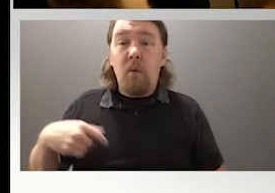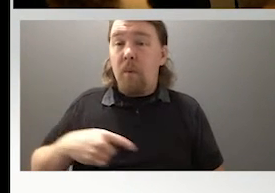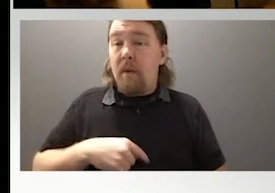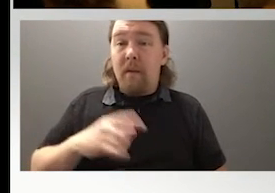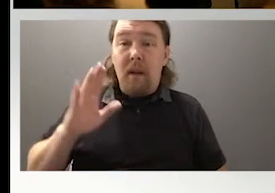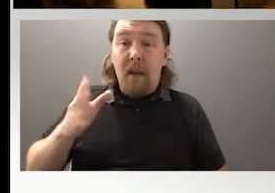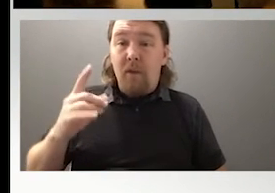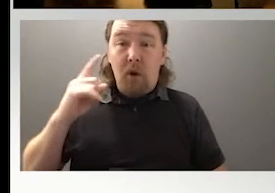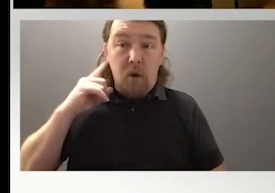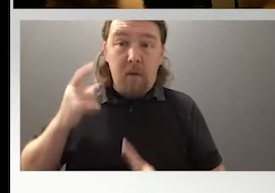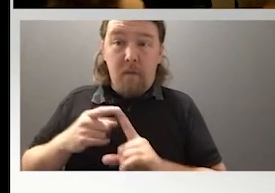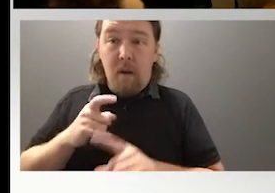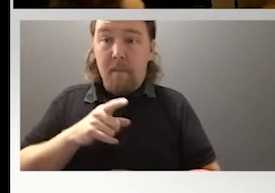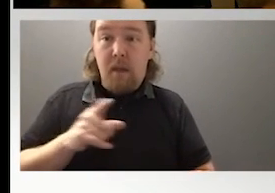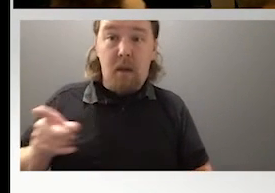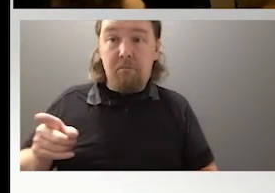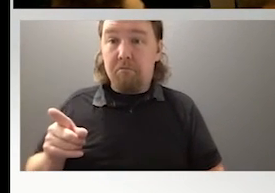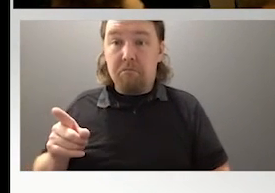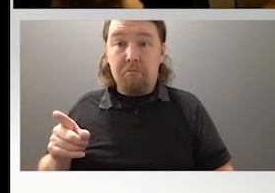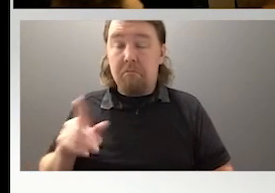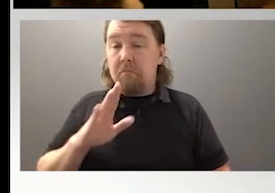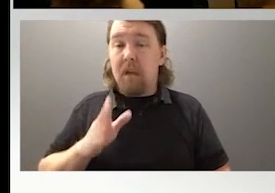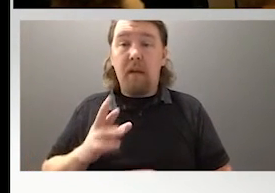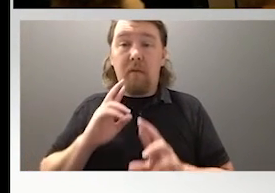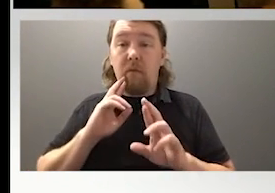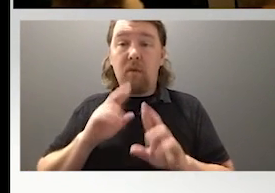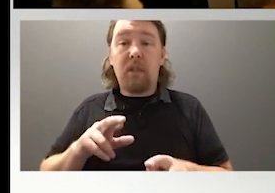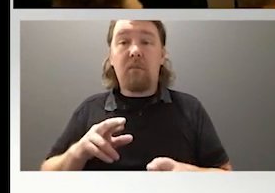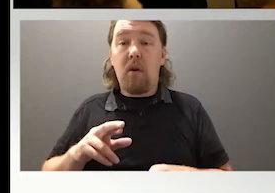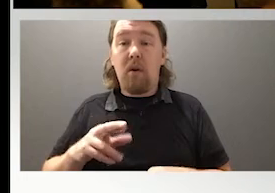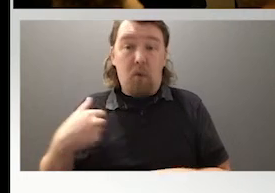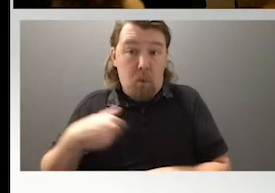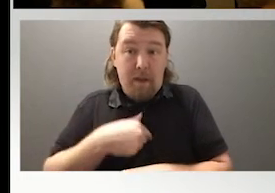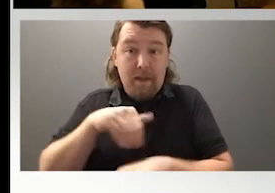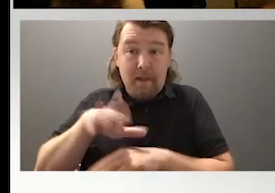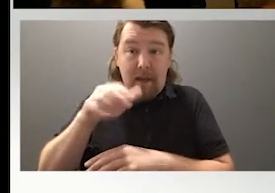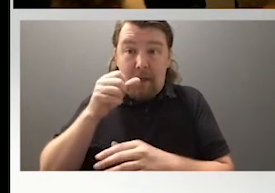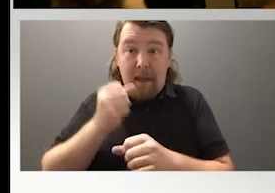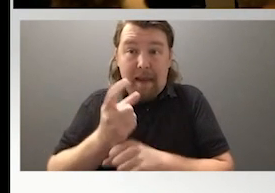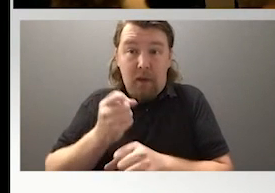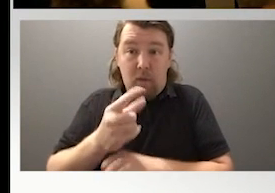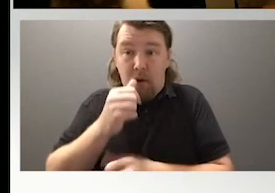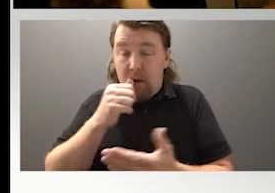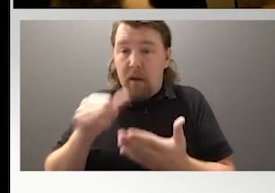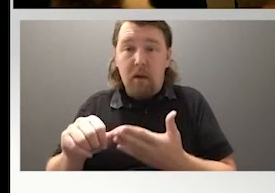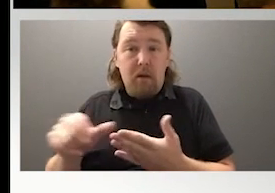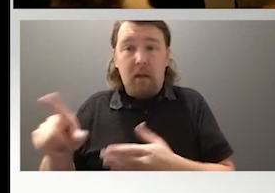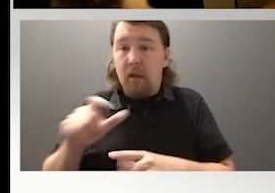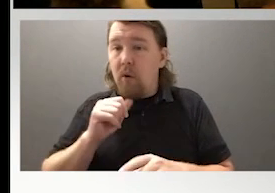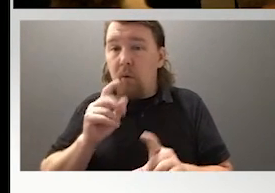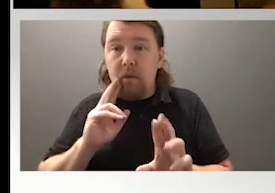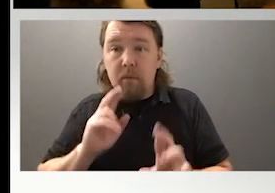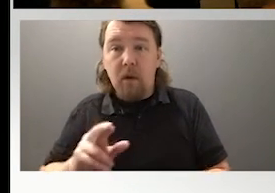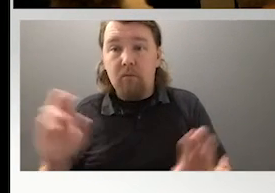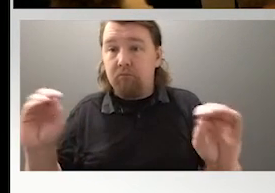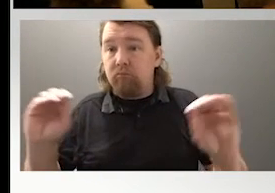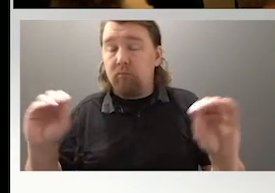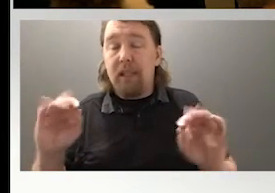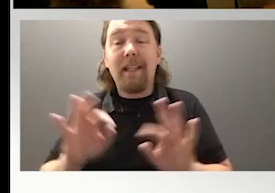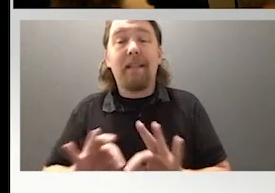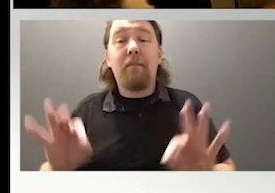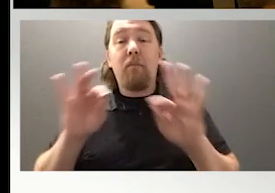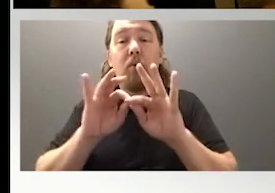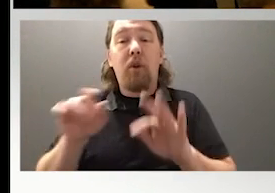heard from, that never respond to the annual letter that goes out. It's important that you update